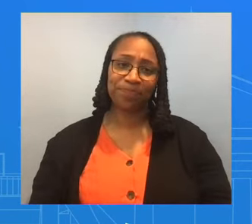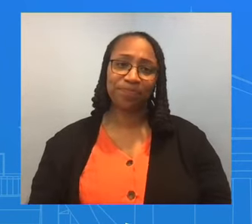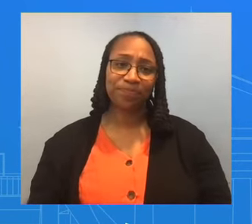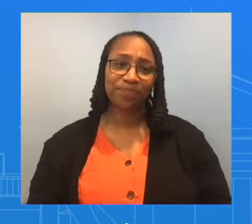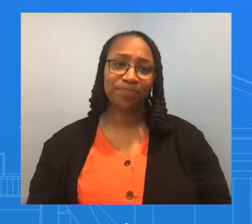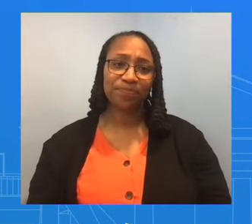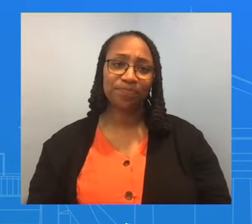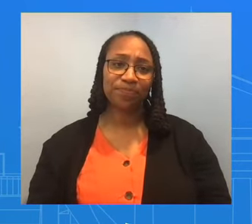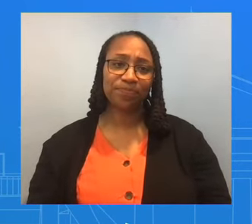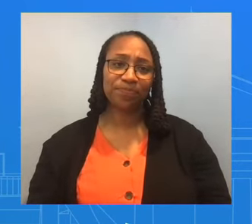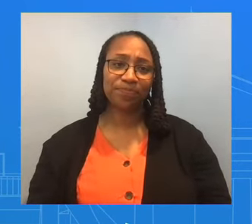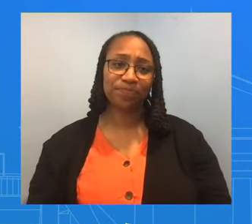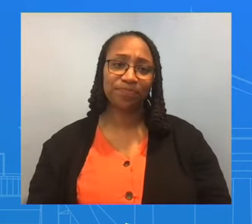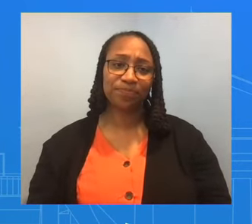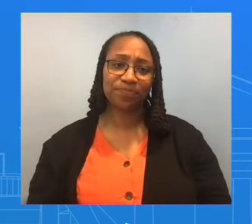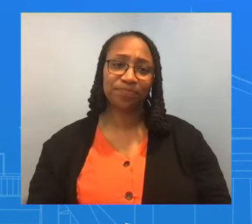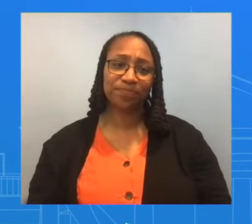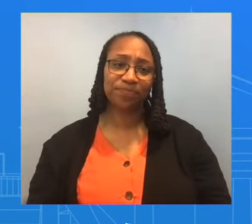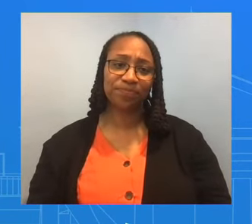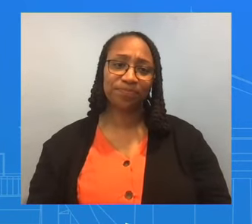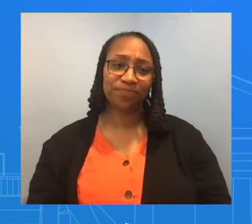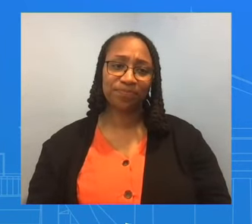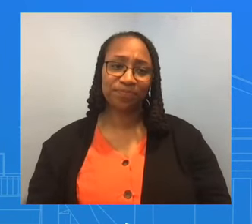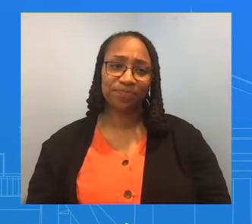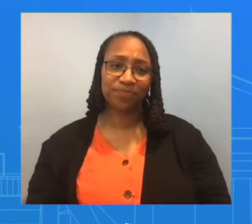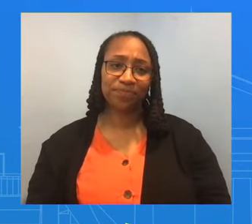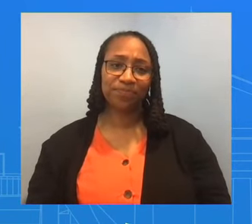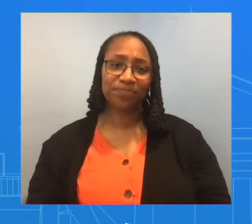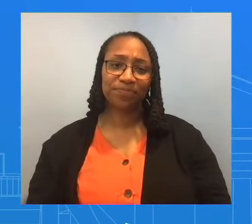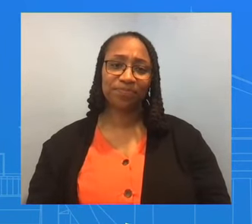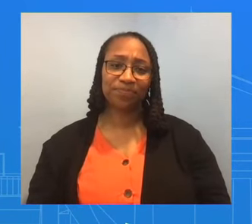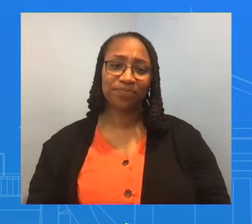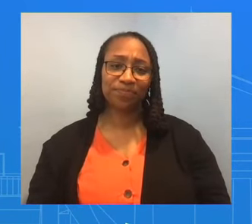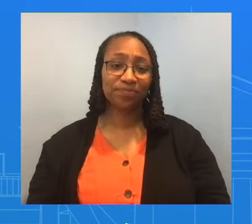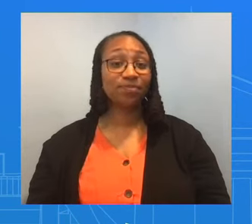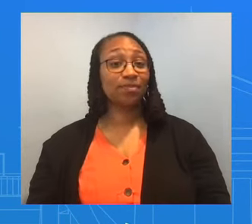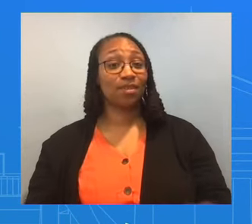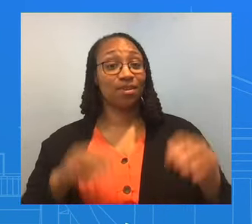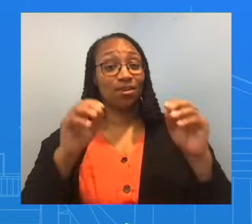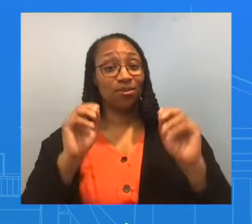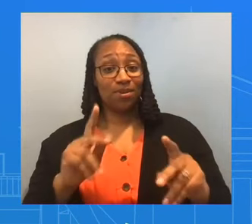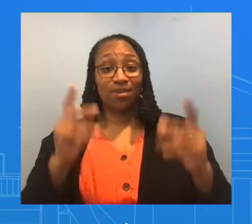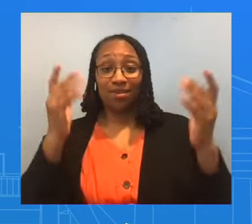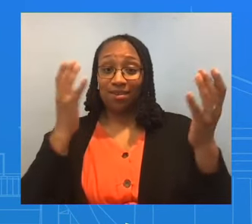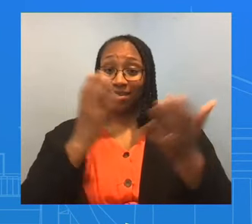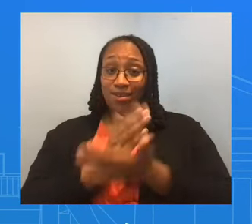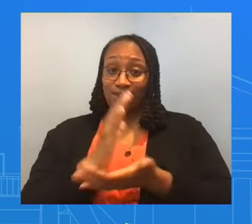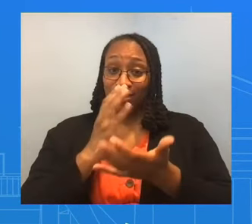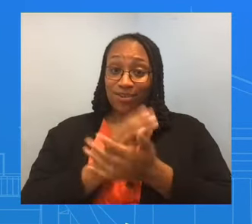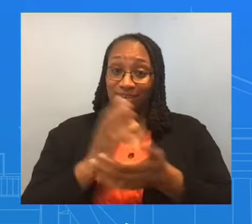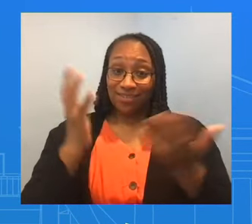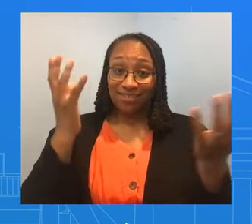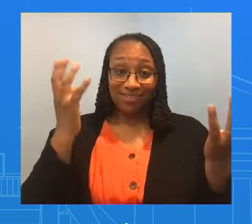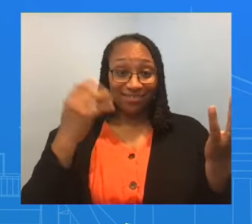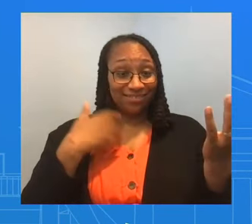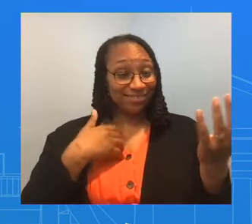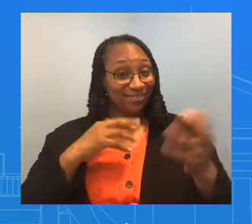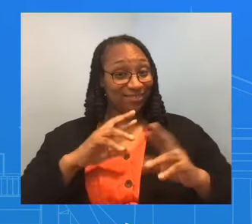I just wanted on the record that I was ready for Mauritius. Yes, yes. For the record, Mauritius was ready. I saw it.